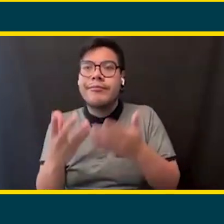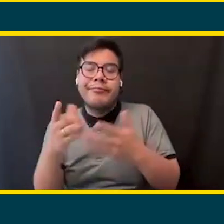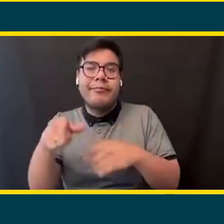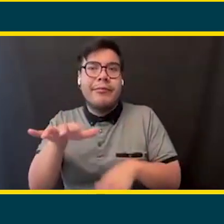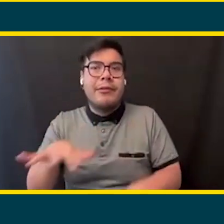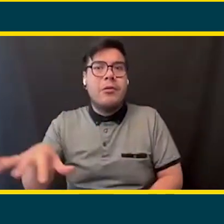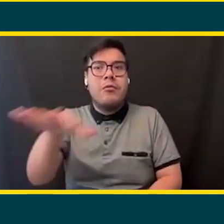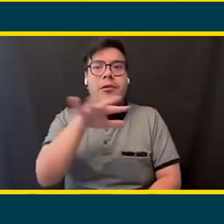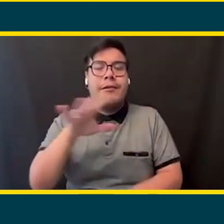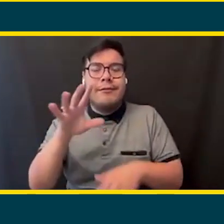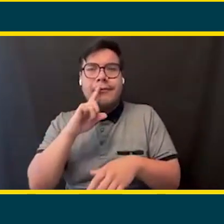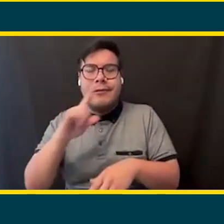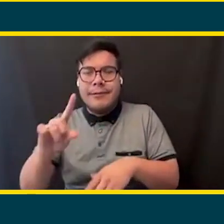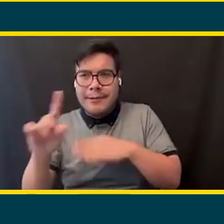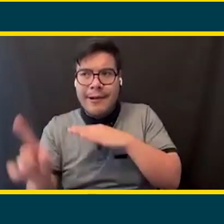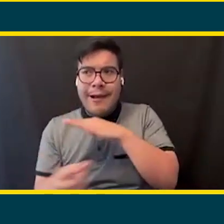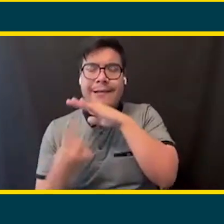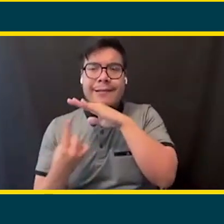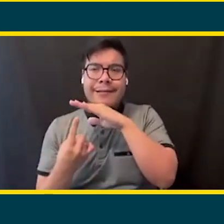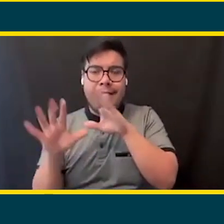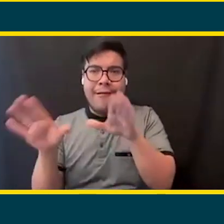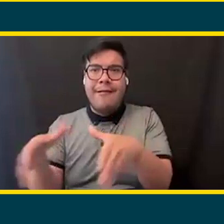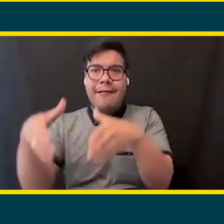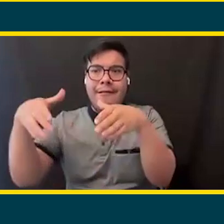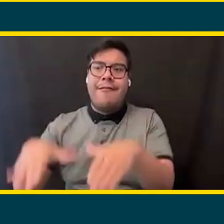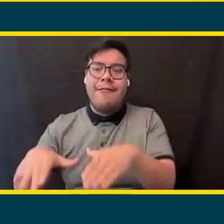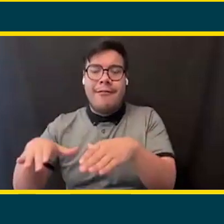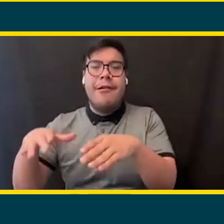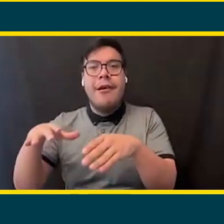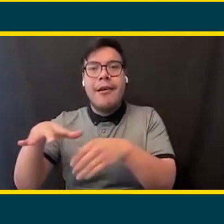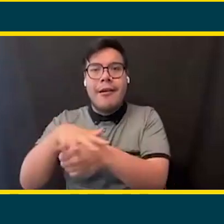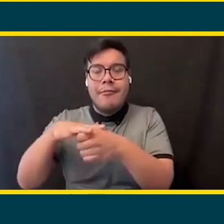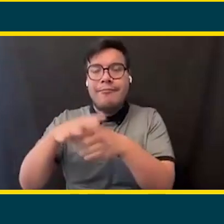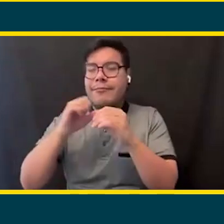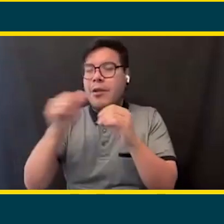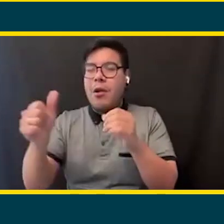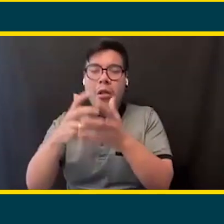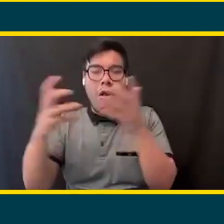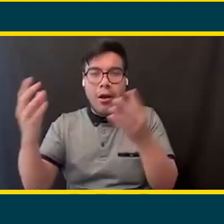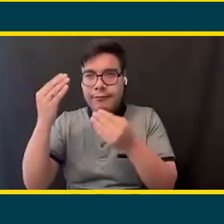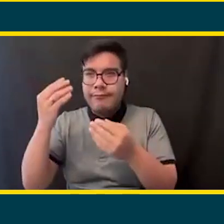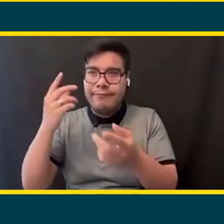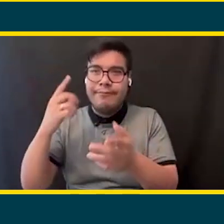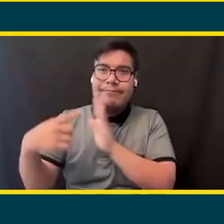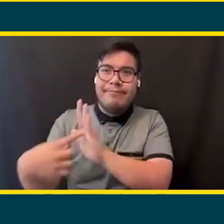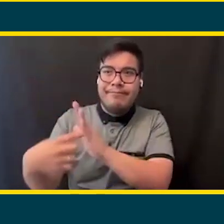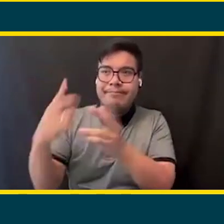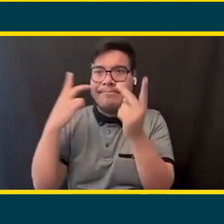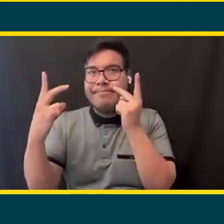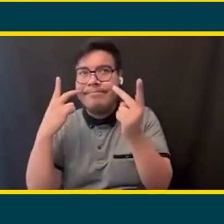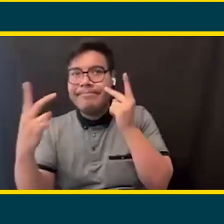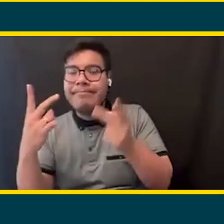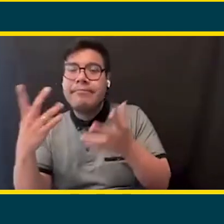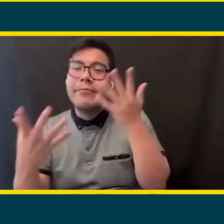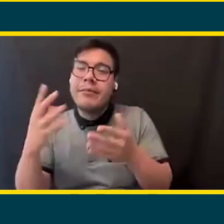very isolated area where you might not see many representations visually, and might have to be more,